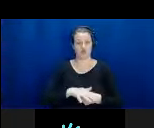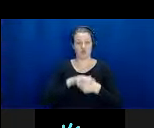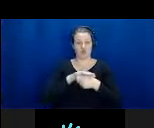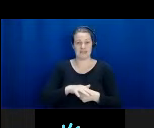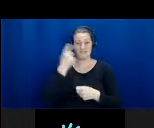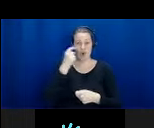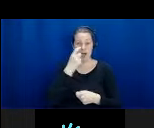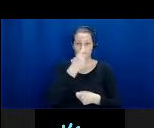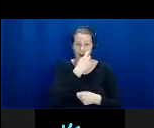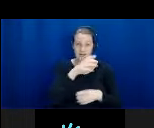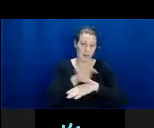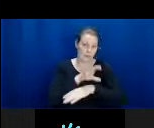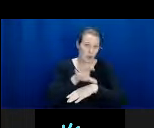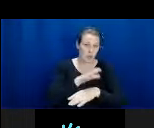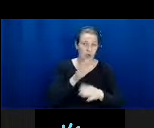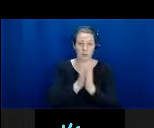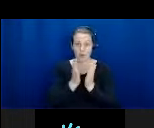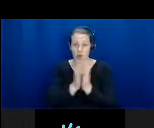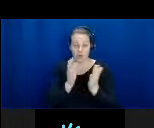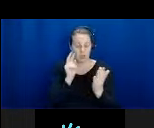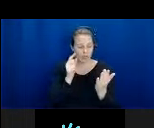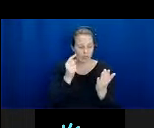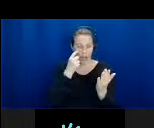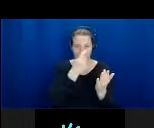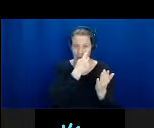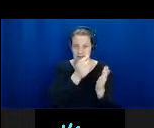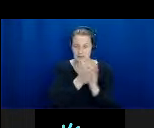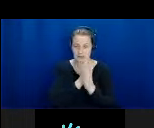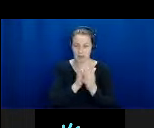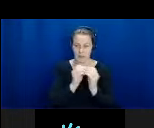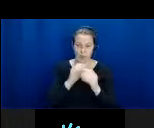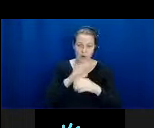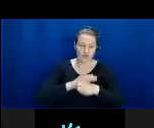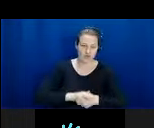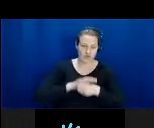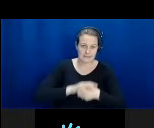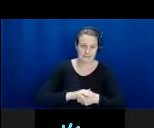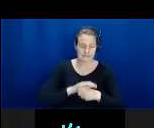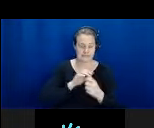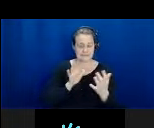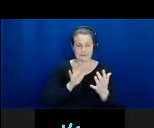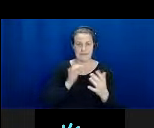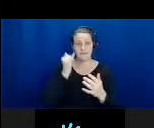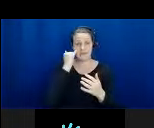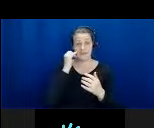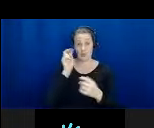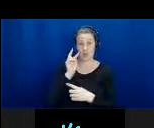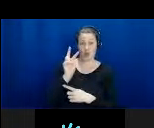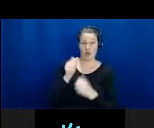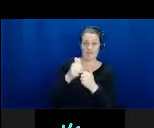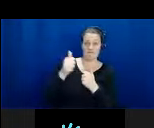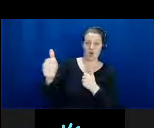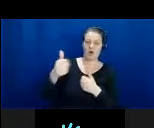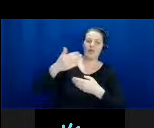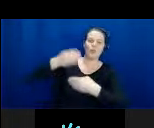book, anything up close gives our eyes a little bit of tension and stress. And so if we look far away, like out a window